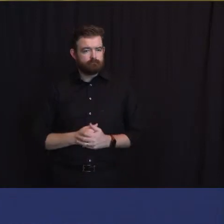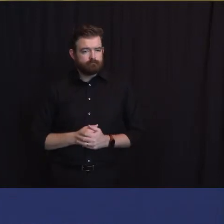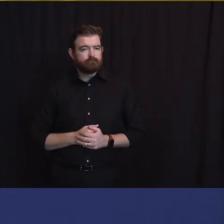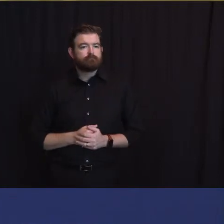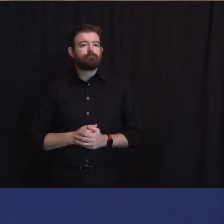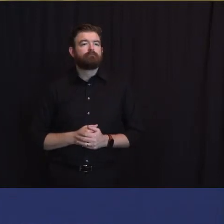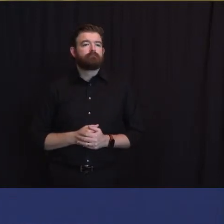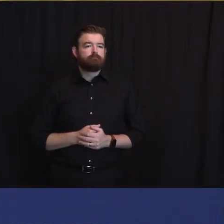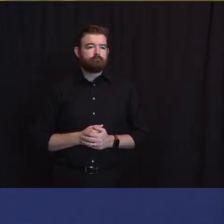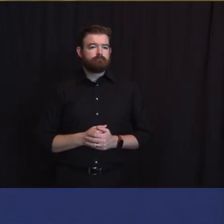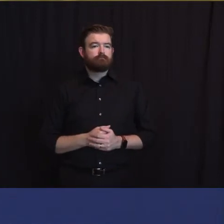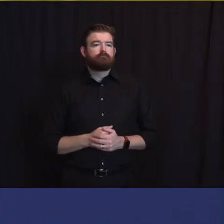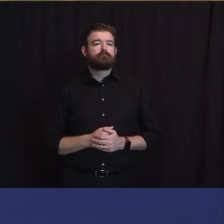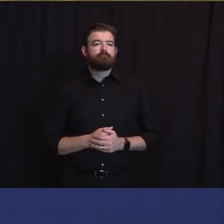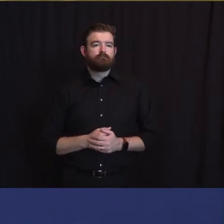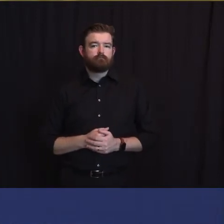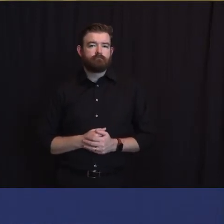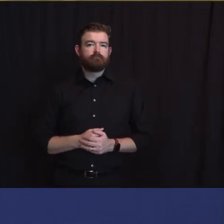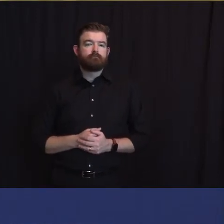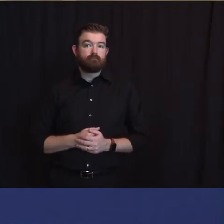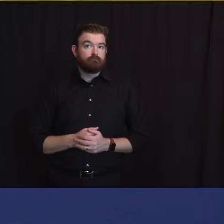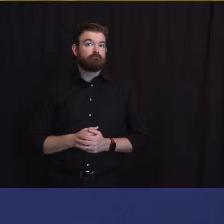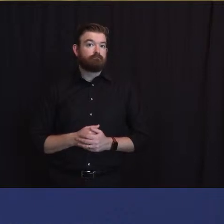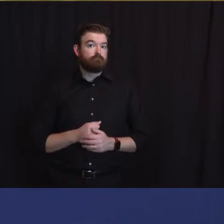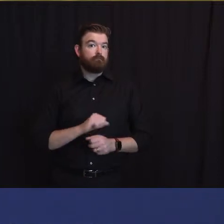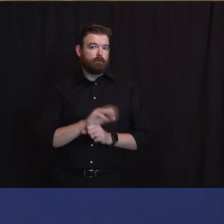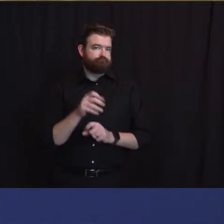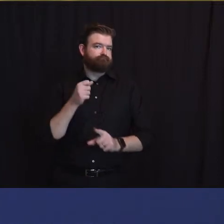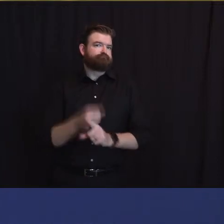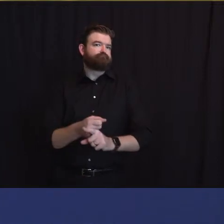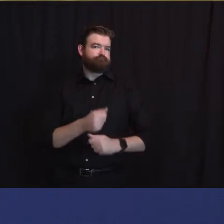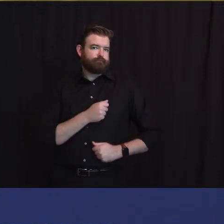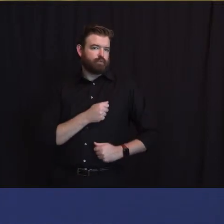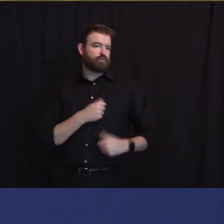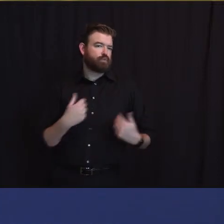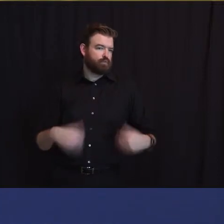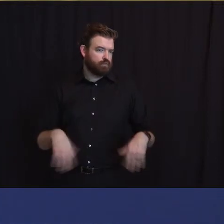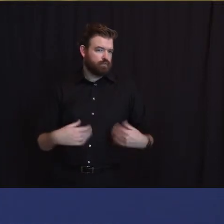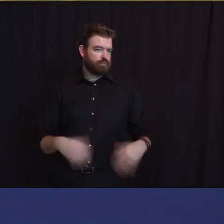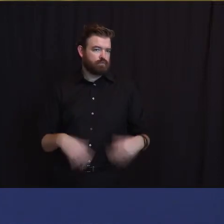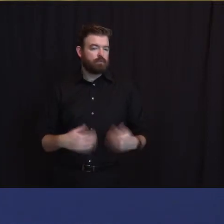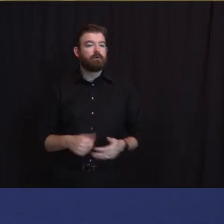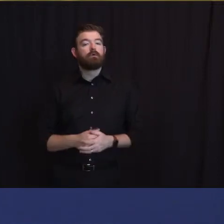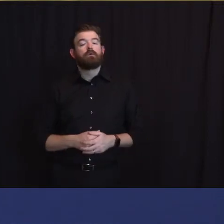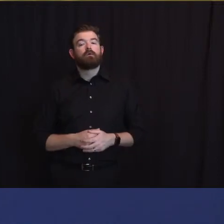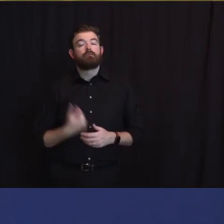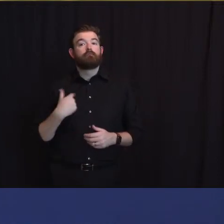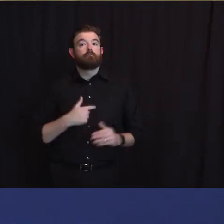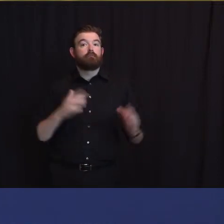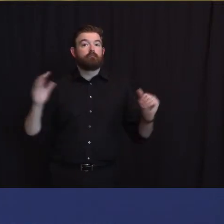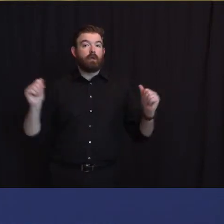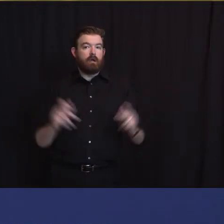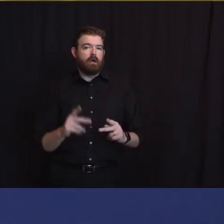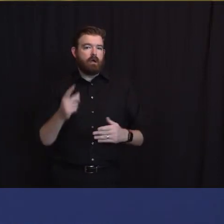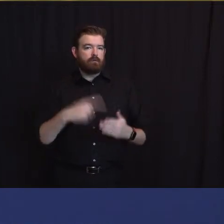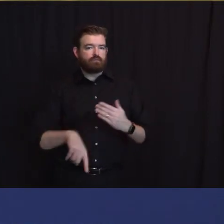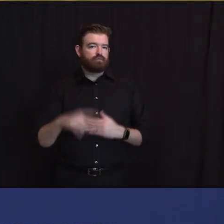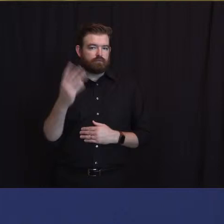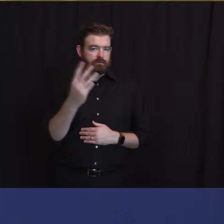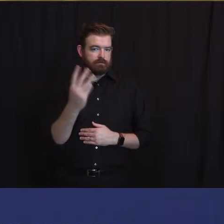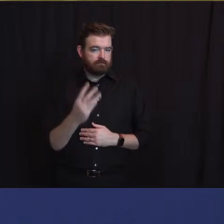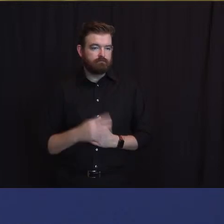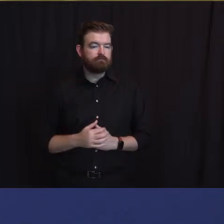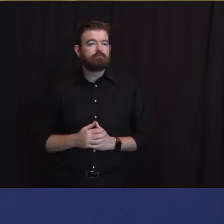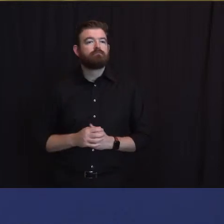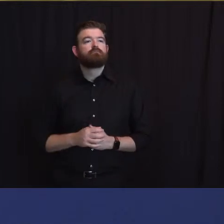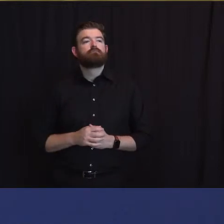But unless you hear otherwise, we'll be back at it next Wednesday, so a week from today, and we'll give you more details on what that looks like as we get